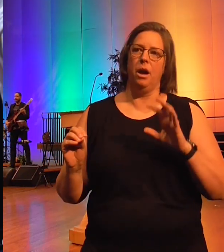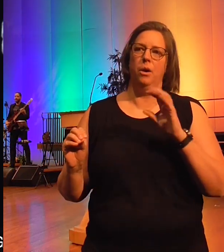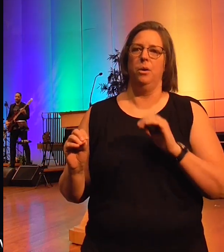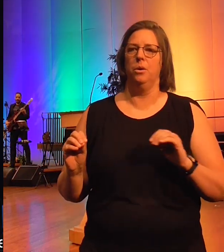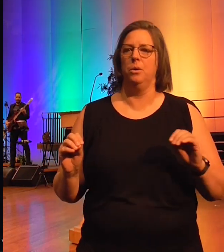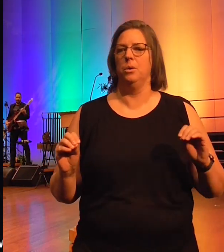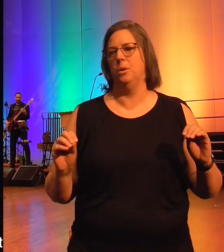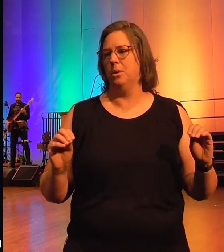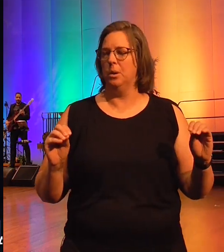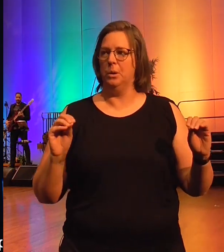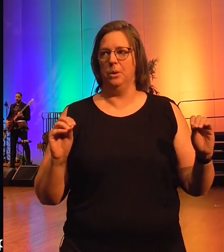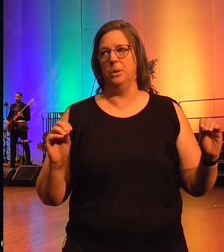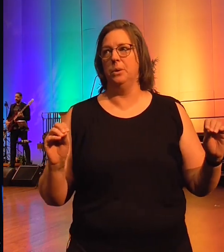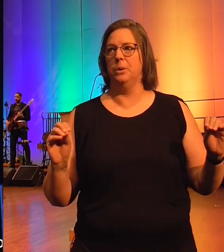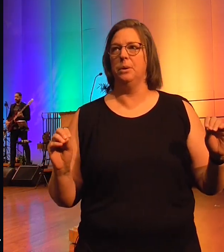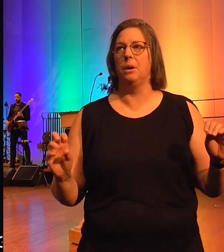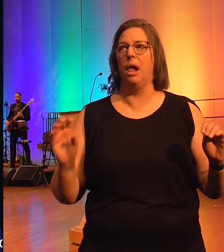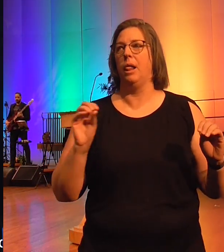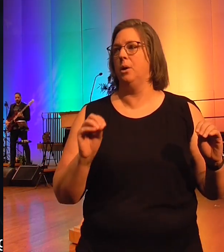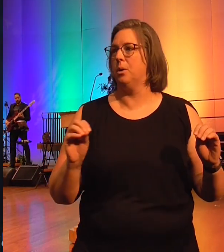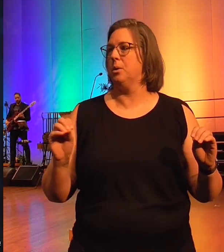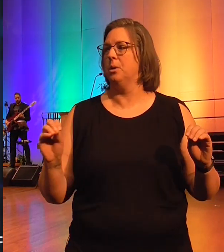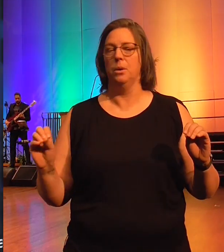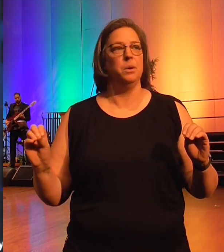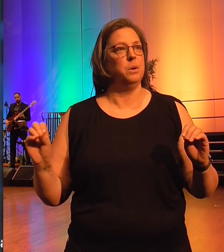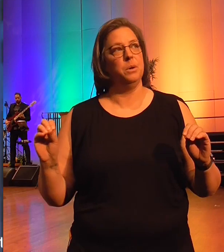Ooh, ooh, ooh.